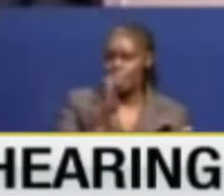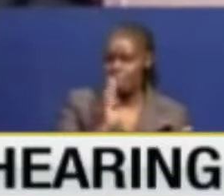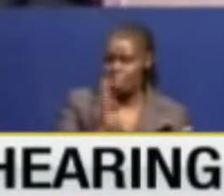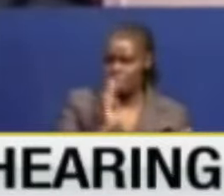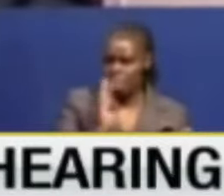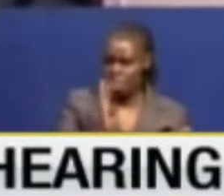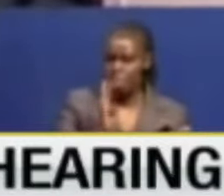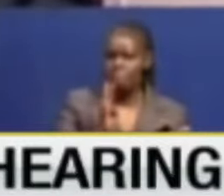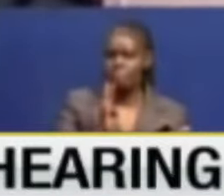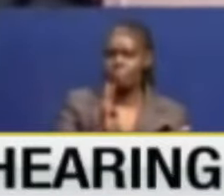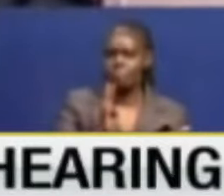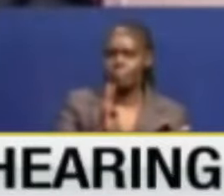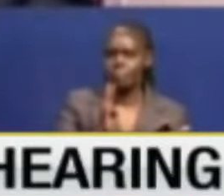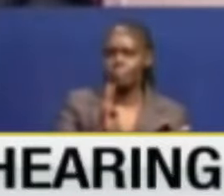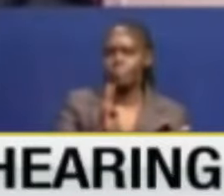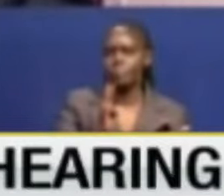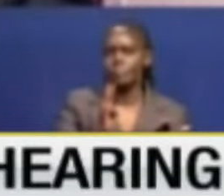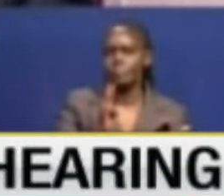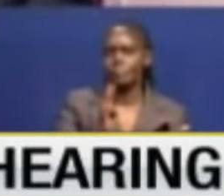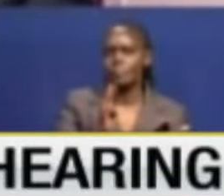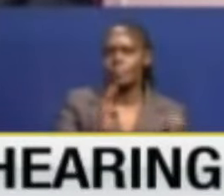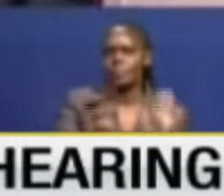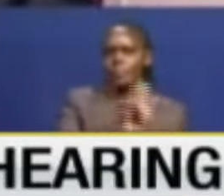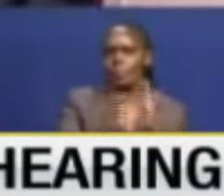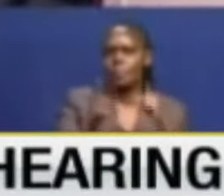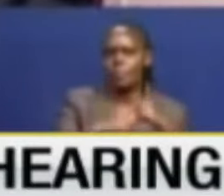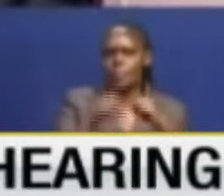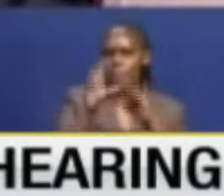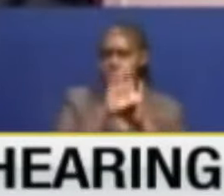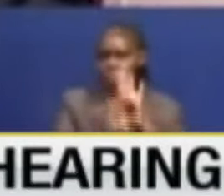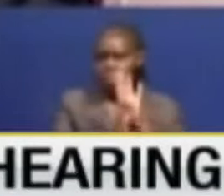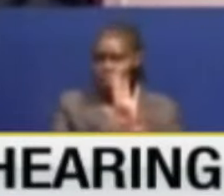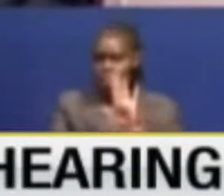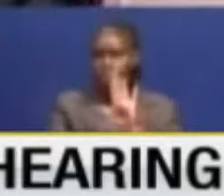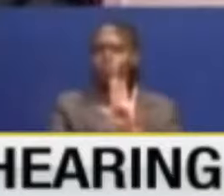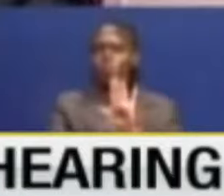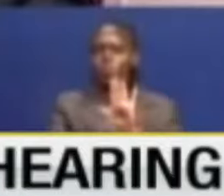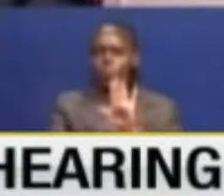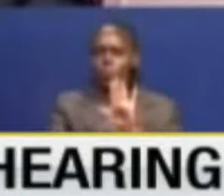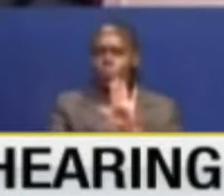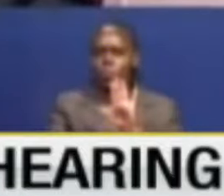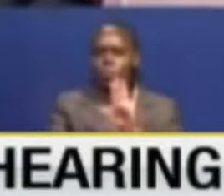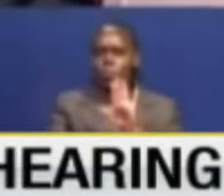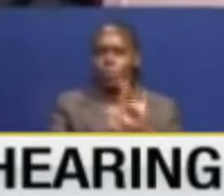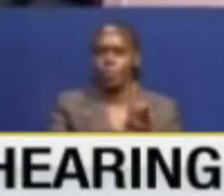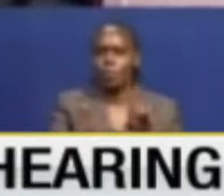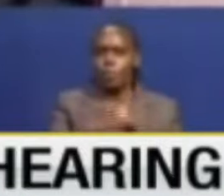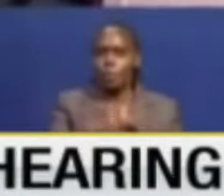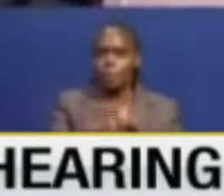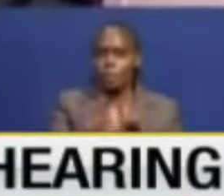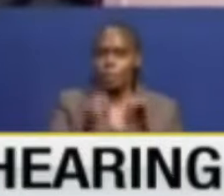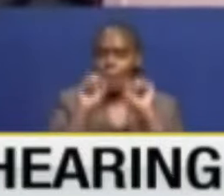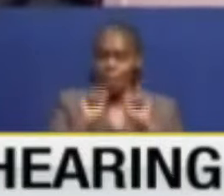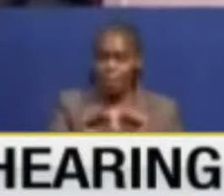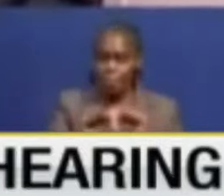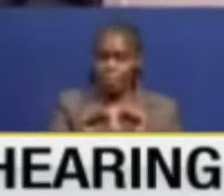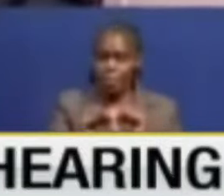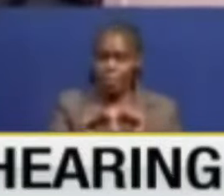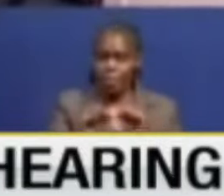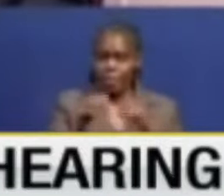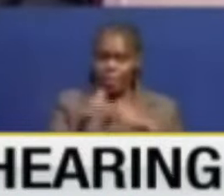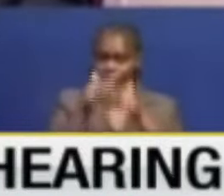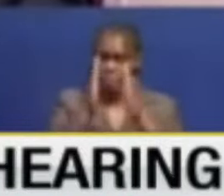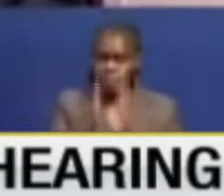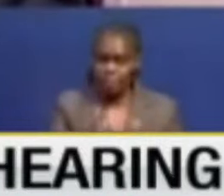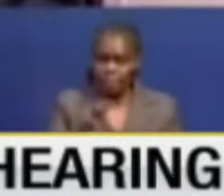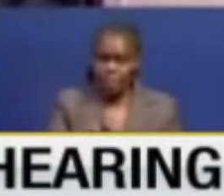flies over the face of Chapter 6 of the Constitution in respect of the ability of an elected leader at